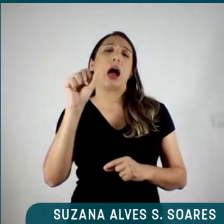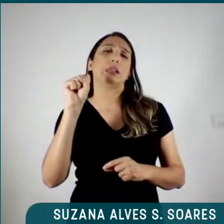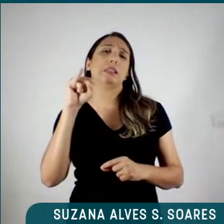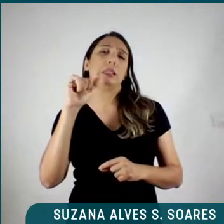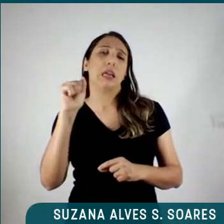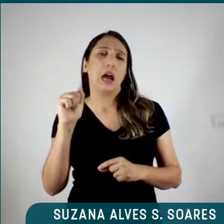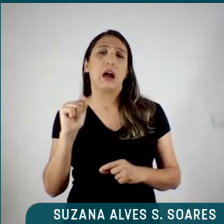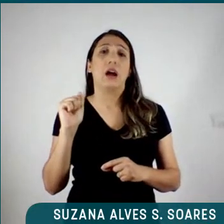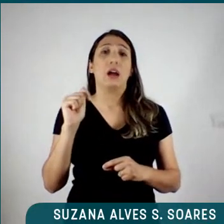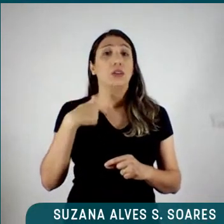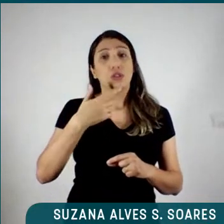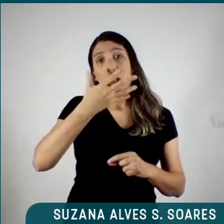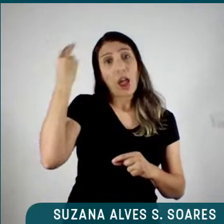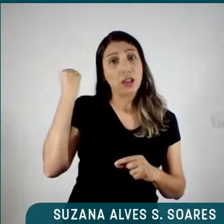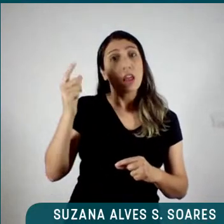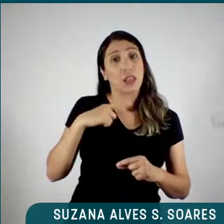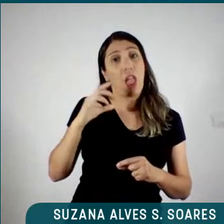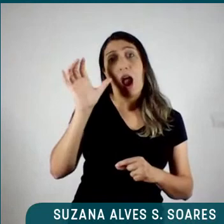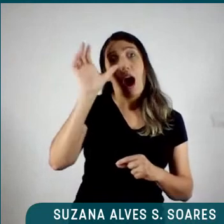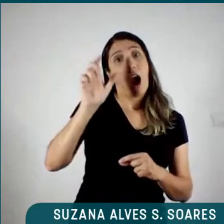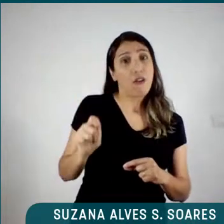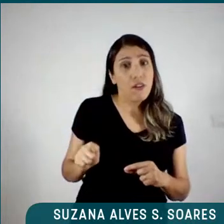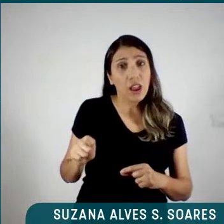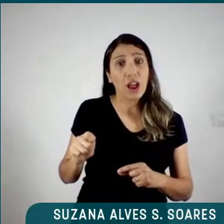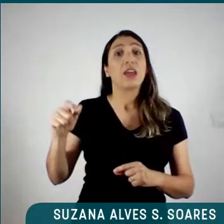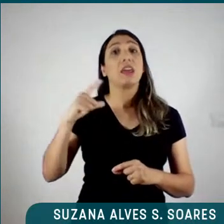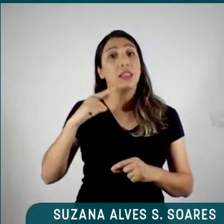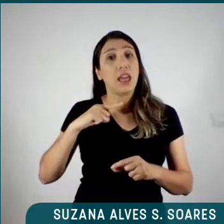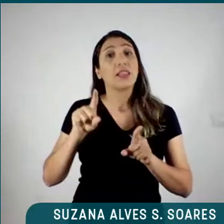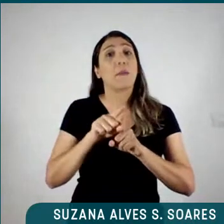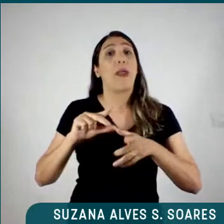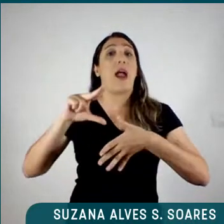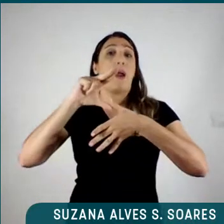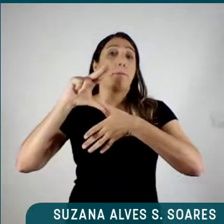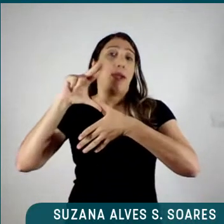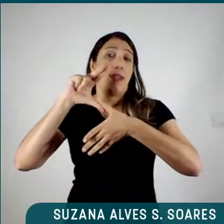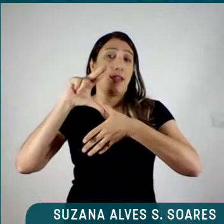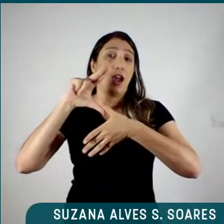to other areas. We actually have to think that